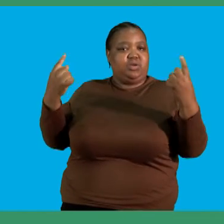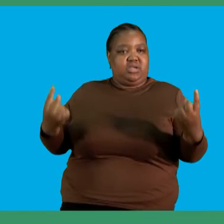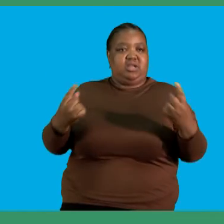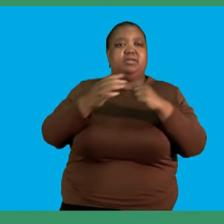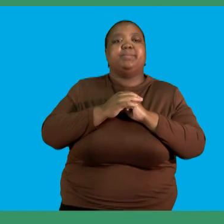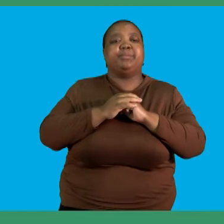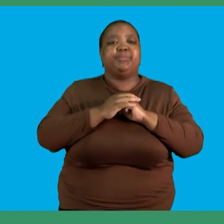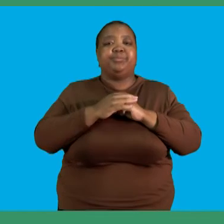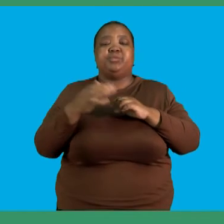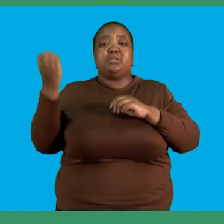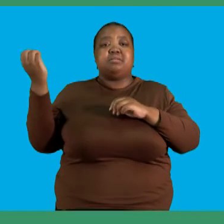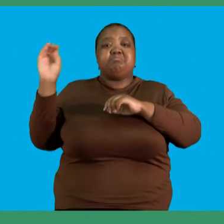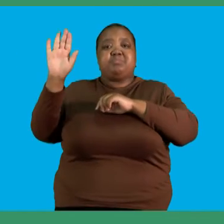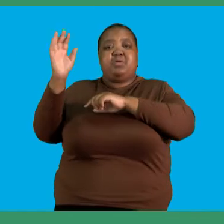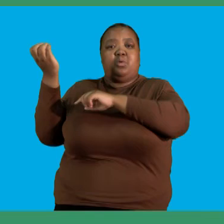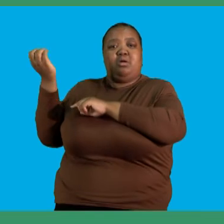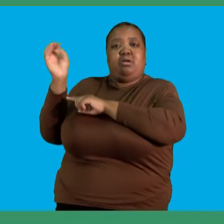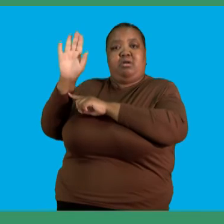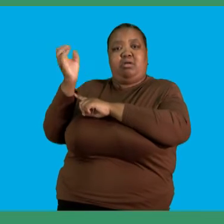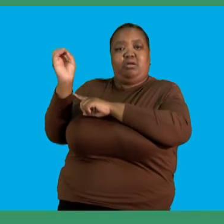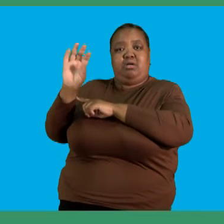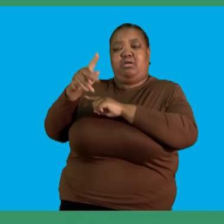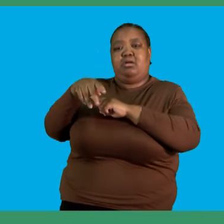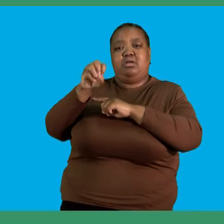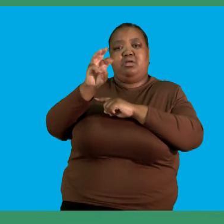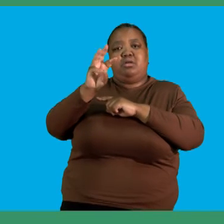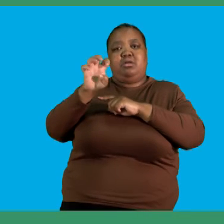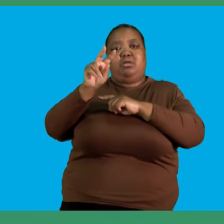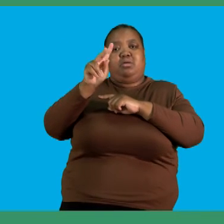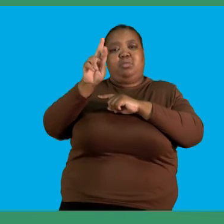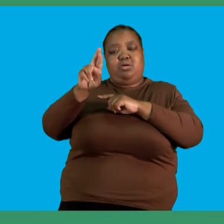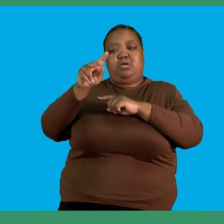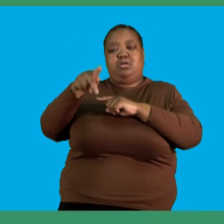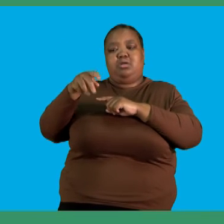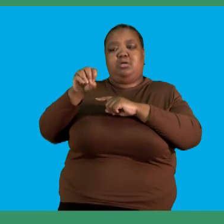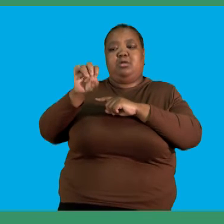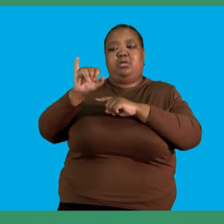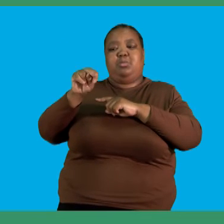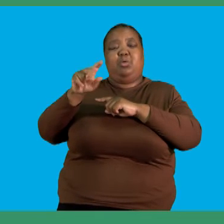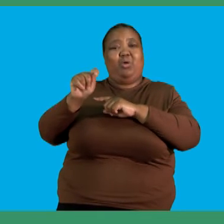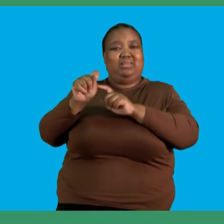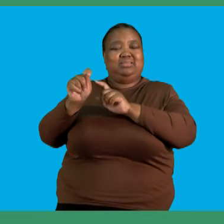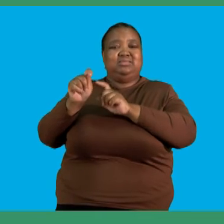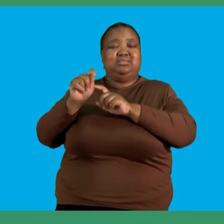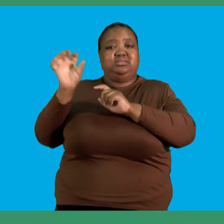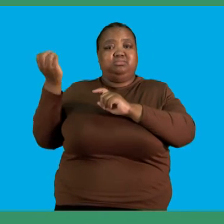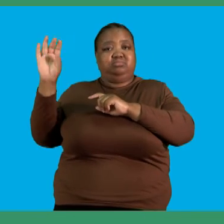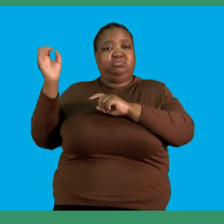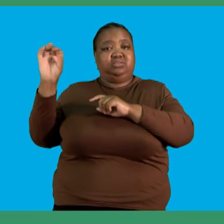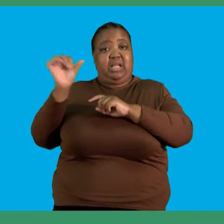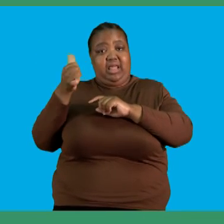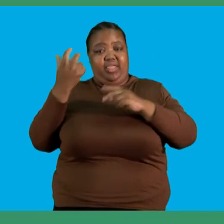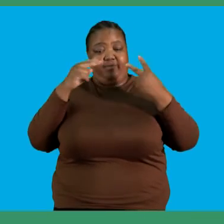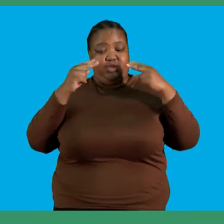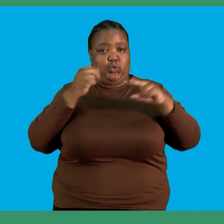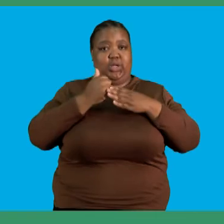be combined with sound. Then we also have a PowerPoint. Now, when we're talking about a PowerPoint, we are talking